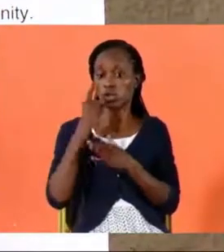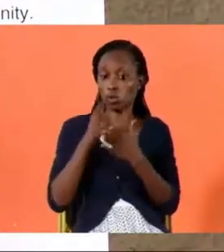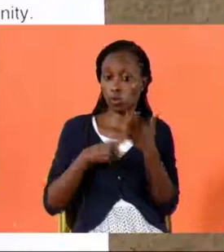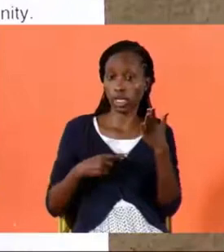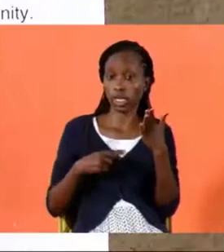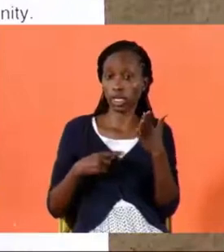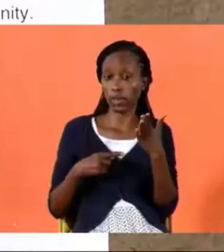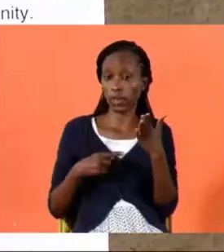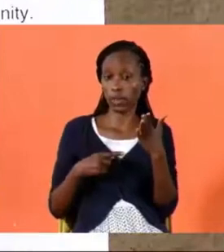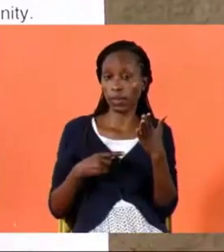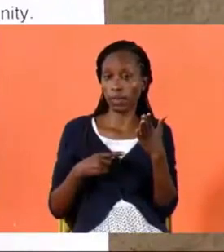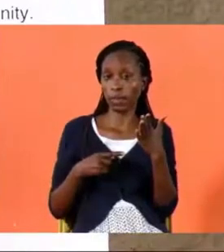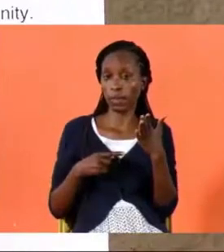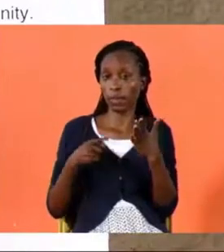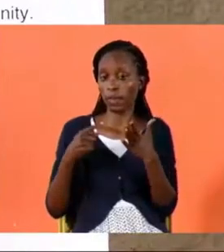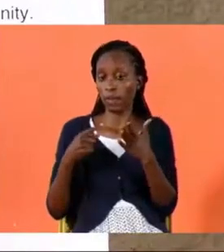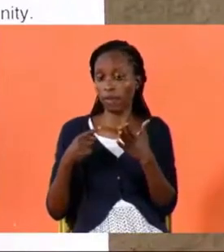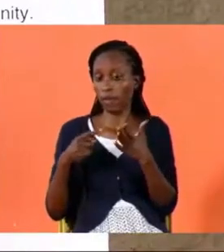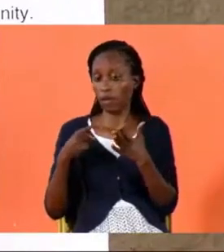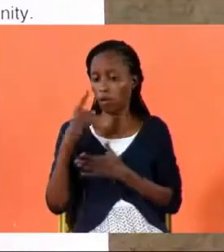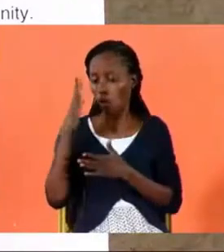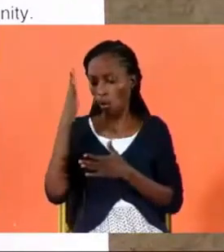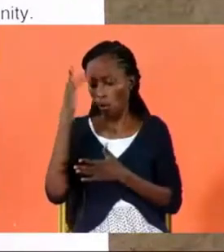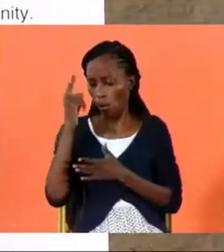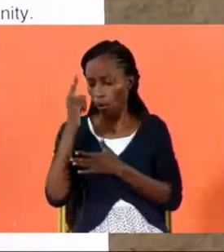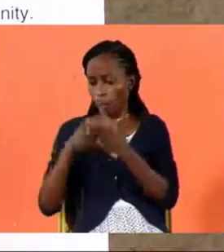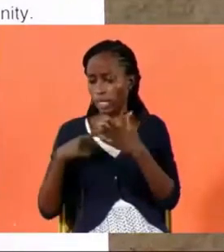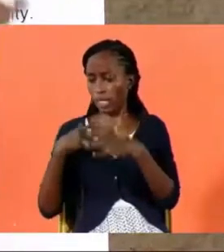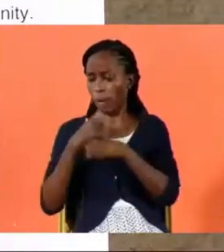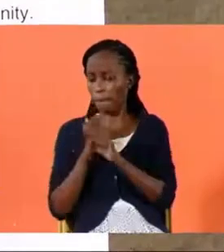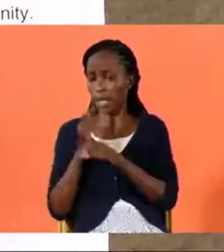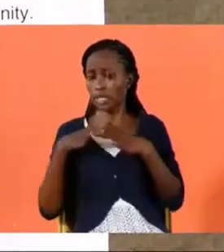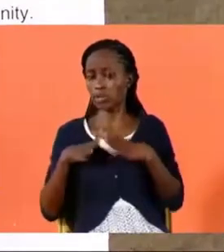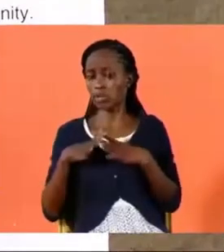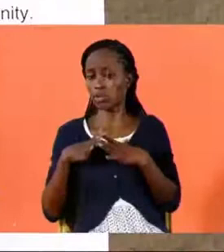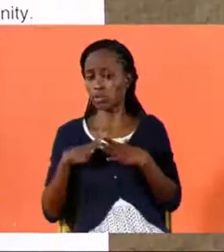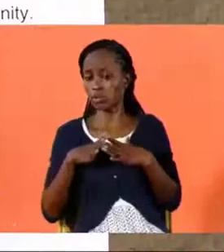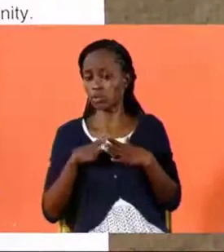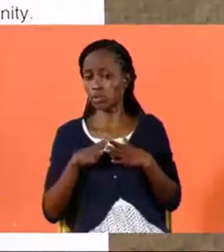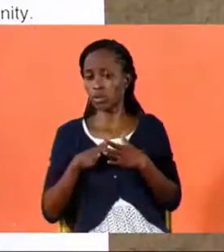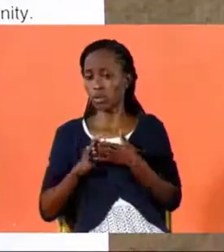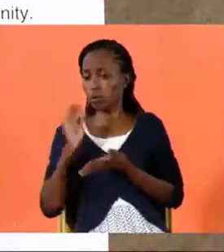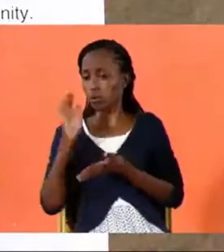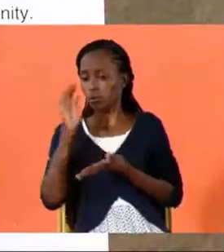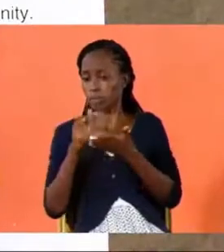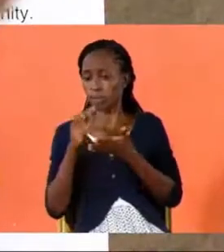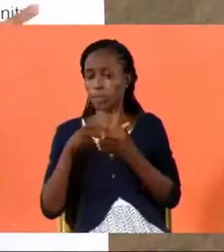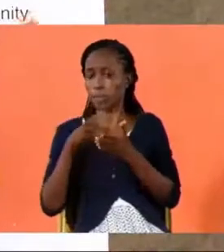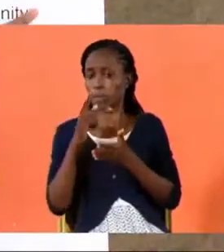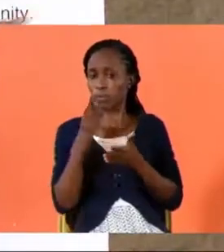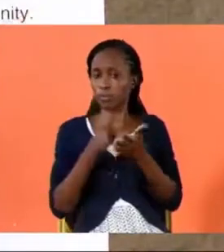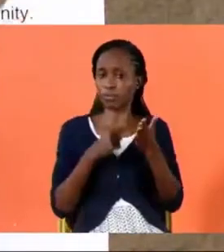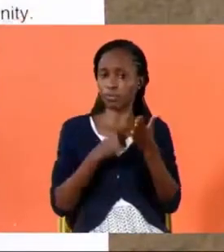of people engaging in illicit financial flows are. So business people who are trying to set up sometimes use